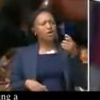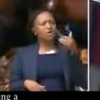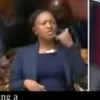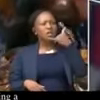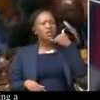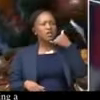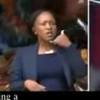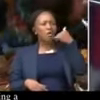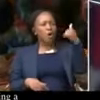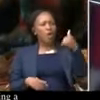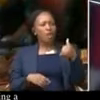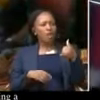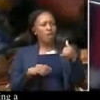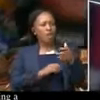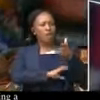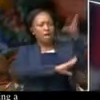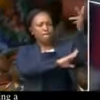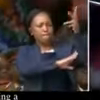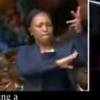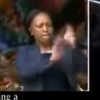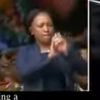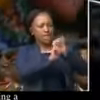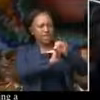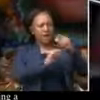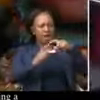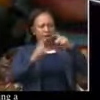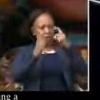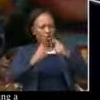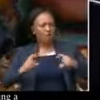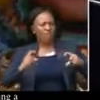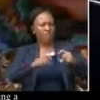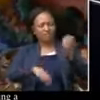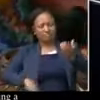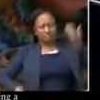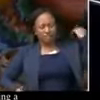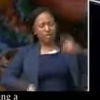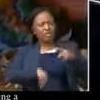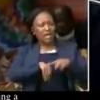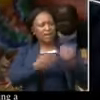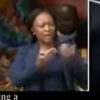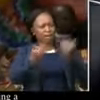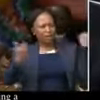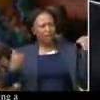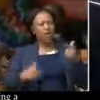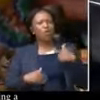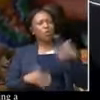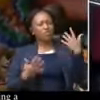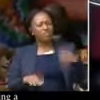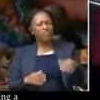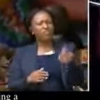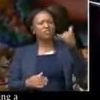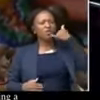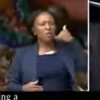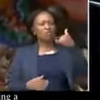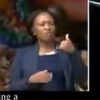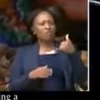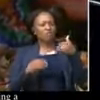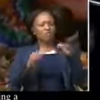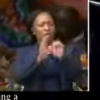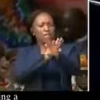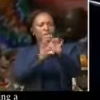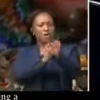When they called a press conference during the dark days of apartheid, when they called a press conference,